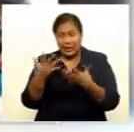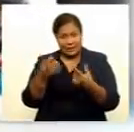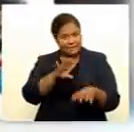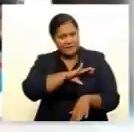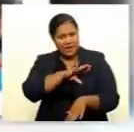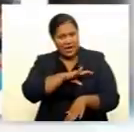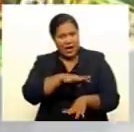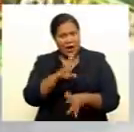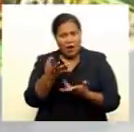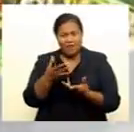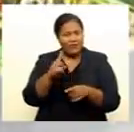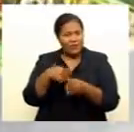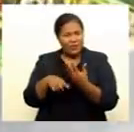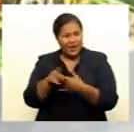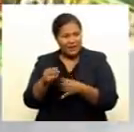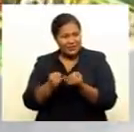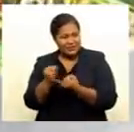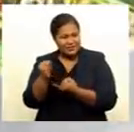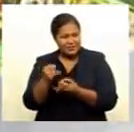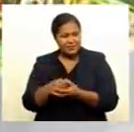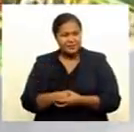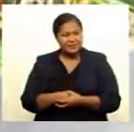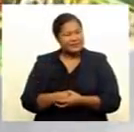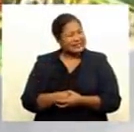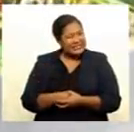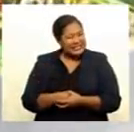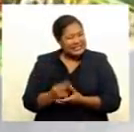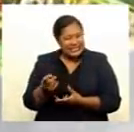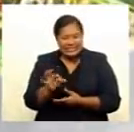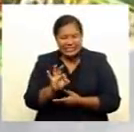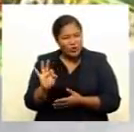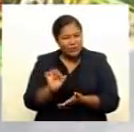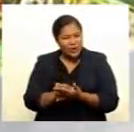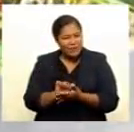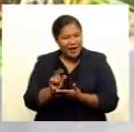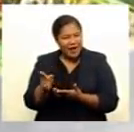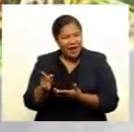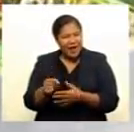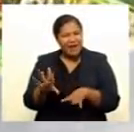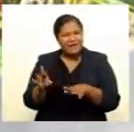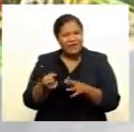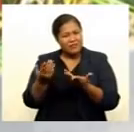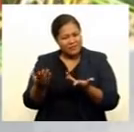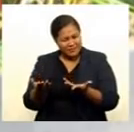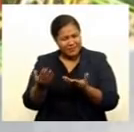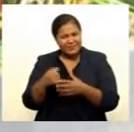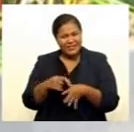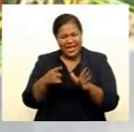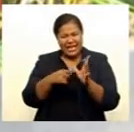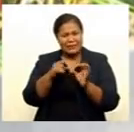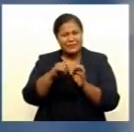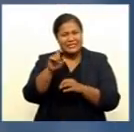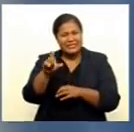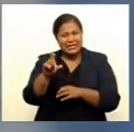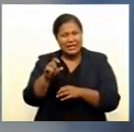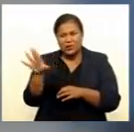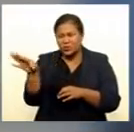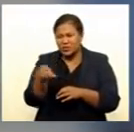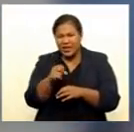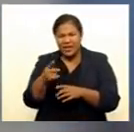social unrest. It's highly, premature and irresponsible of the ABC to take a particular street